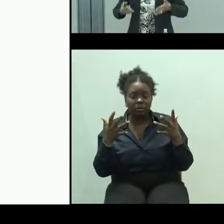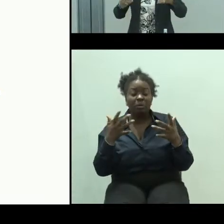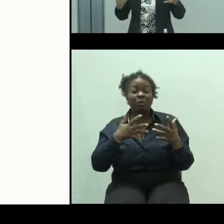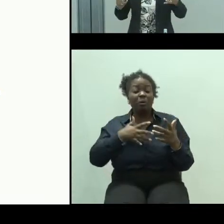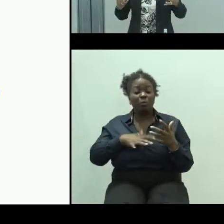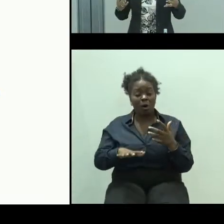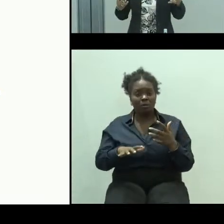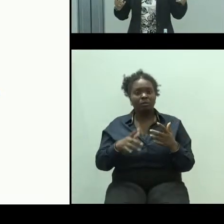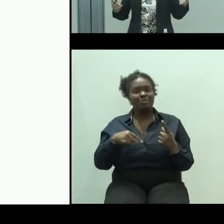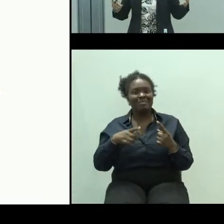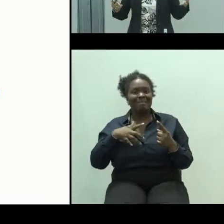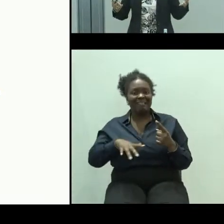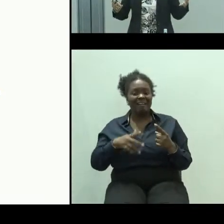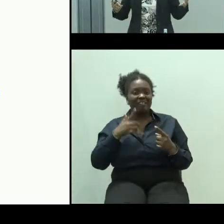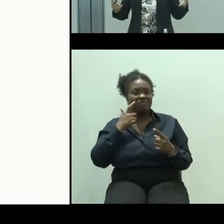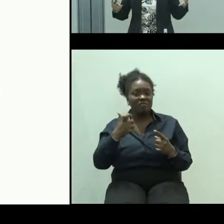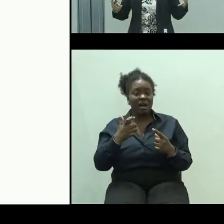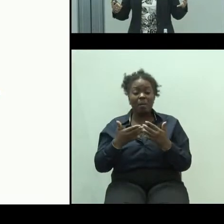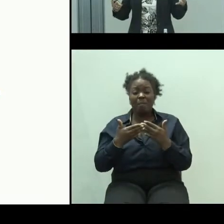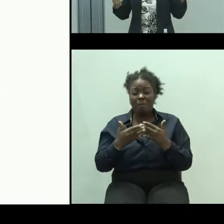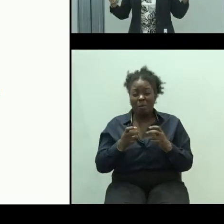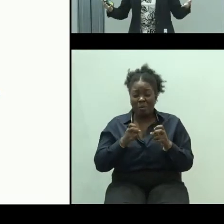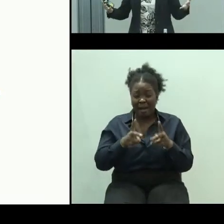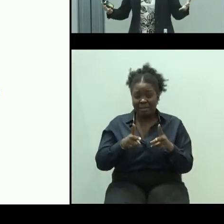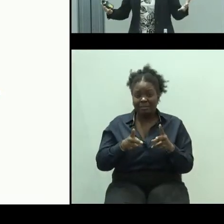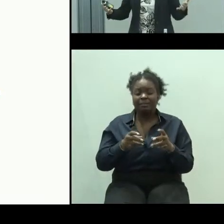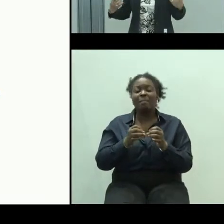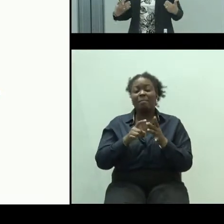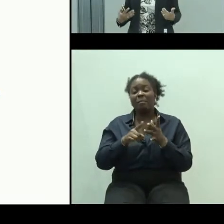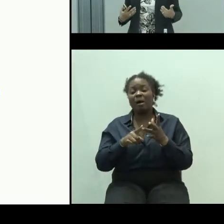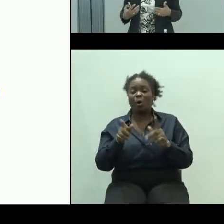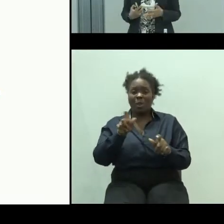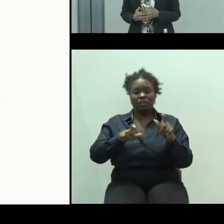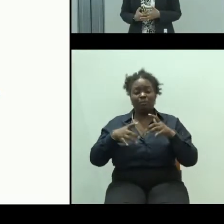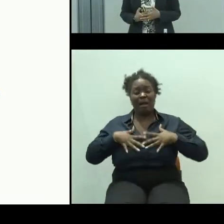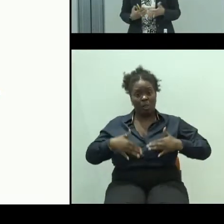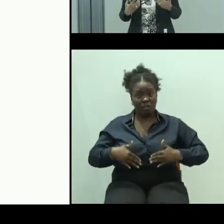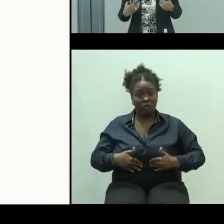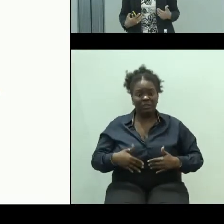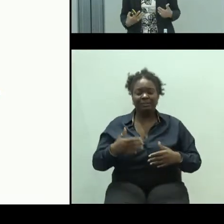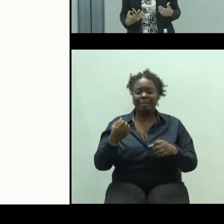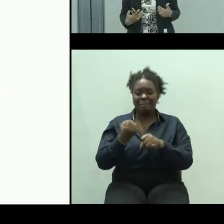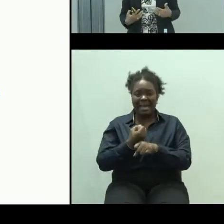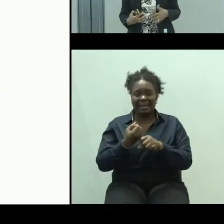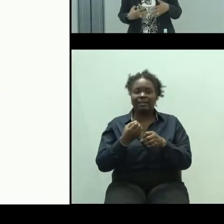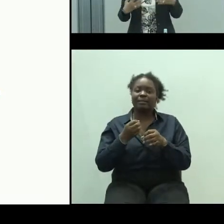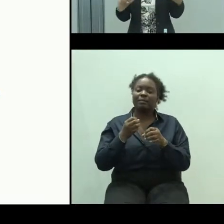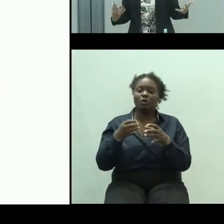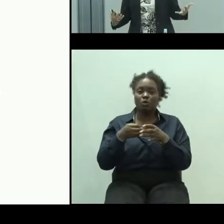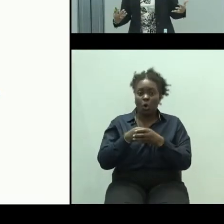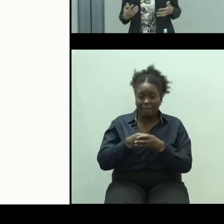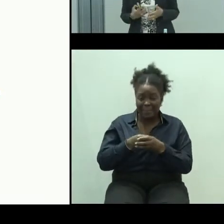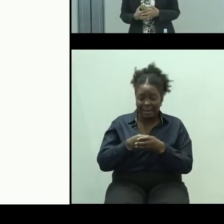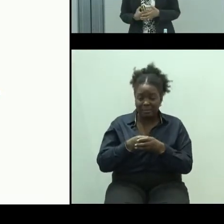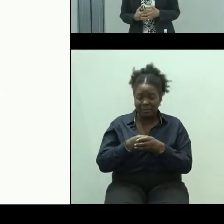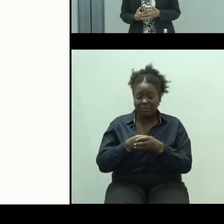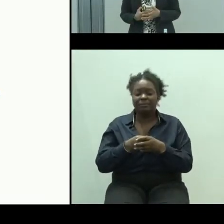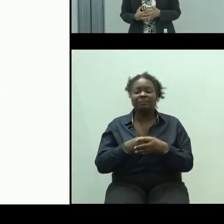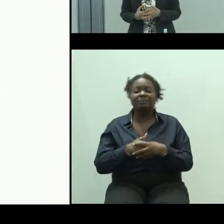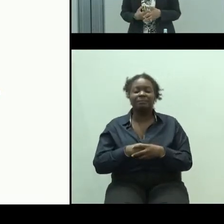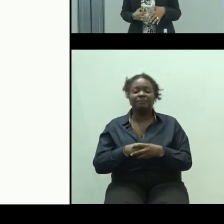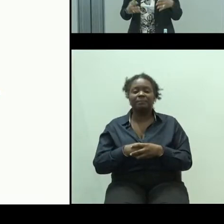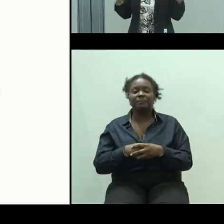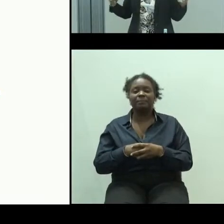more ways for biology to make chemical compounds, and in particular to make compounds that are specified by us for particular